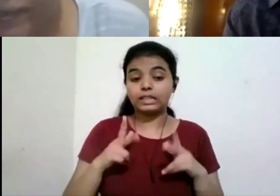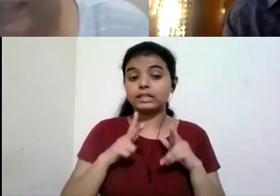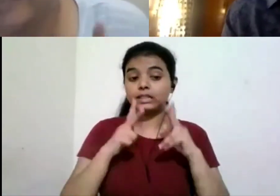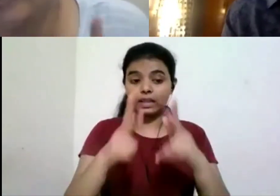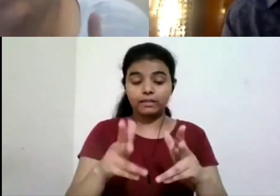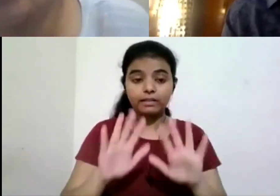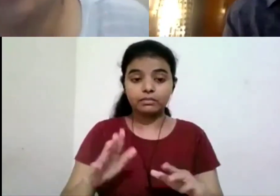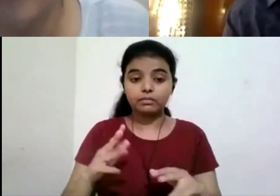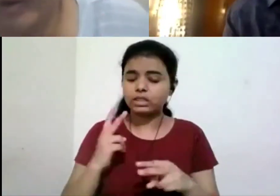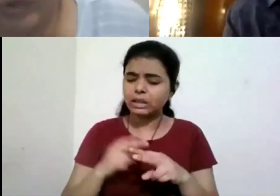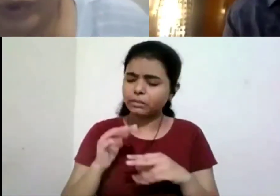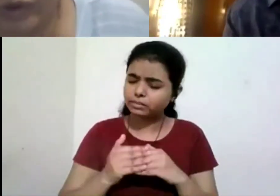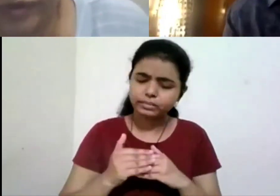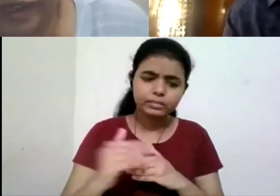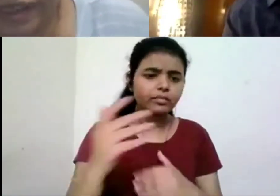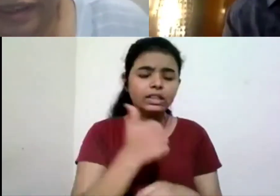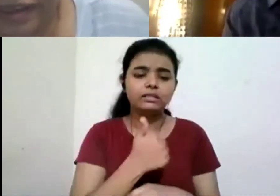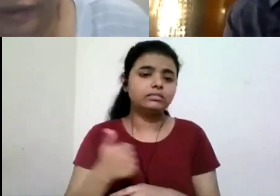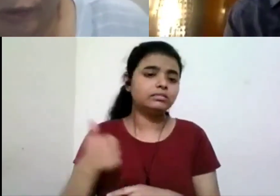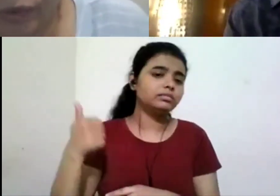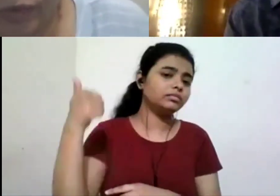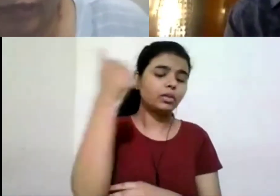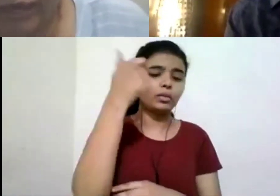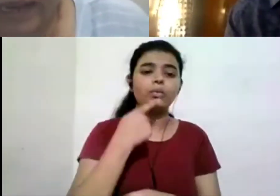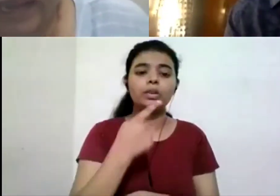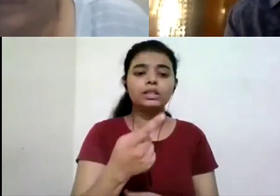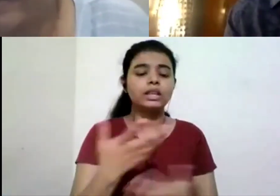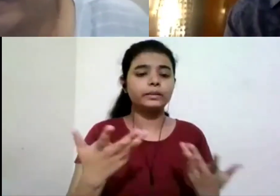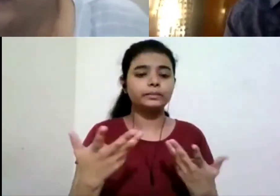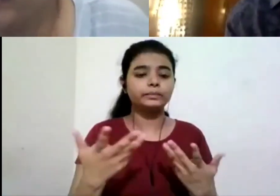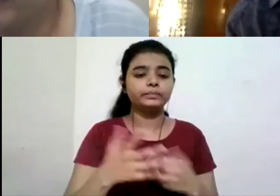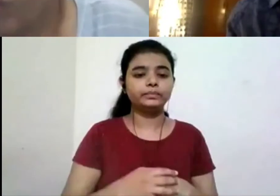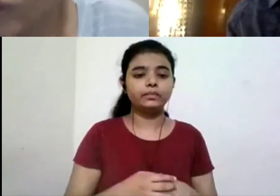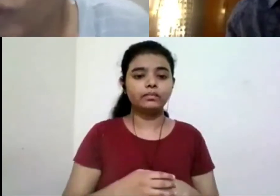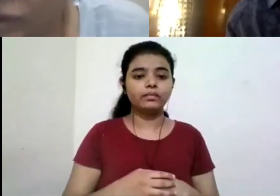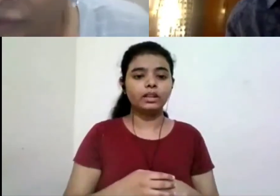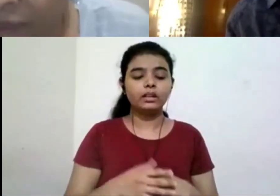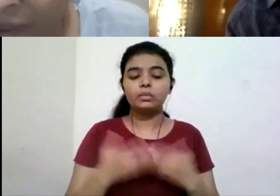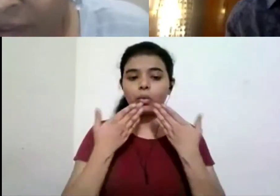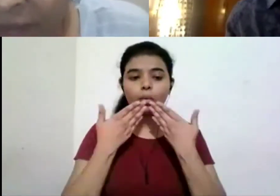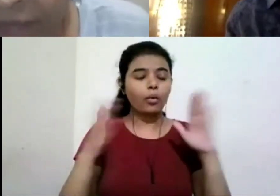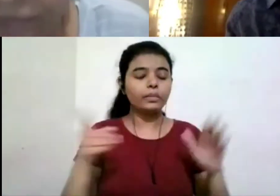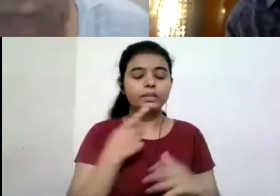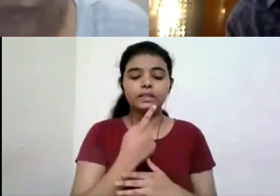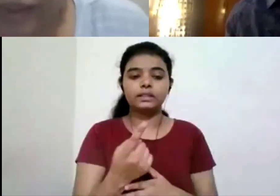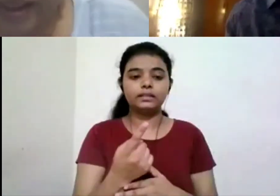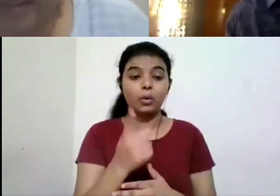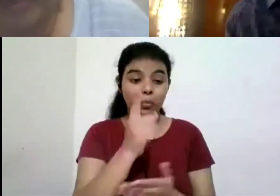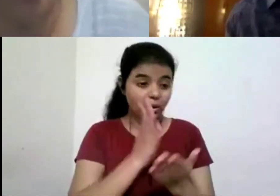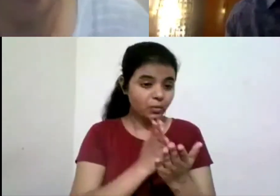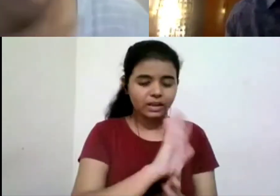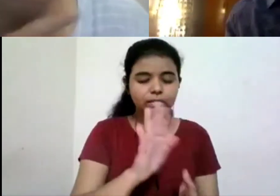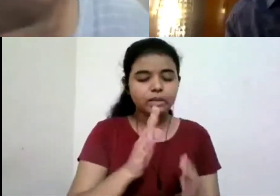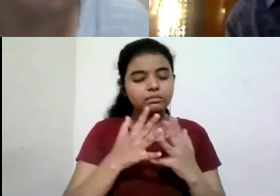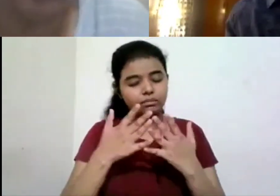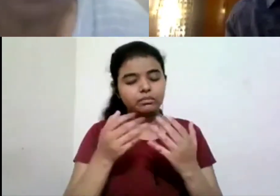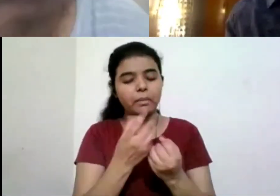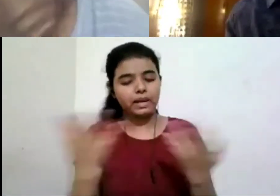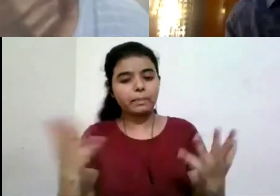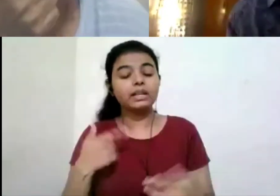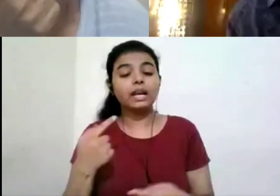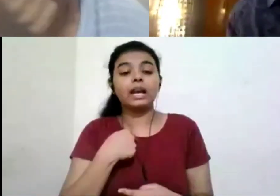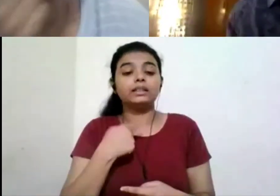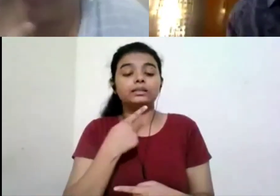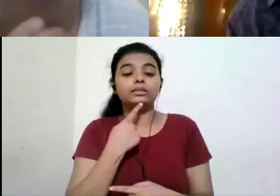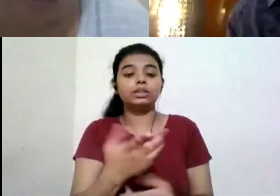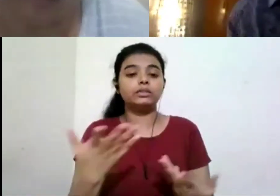kept saying this is the dominant way of seeing the law, but I'm not saying this is the only way of seeing it. There's a whole body of, you